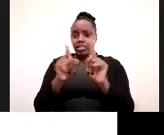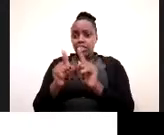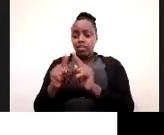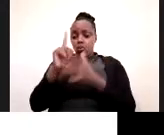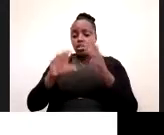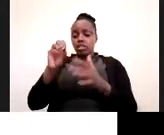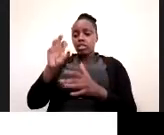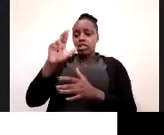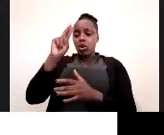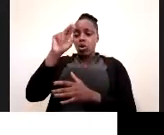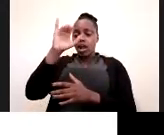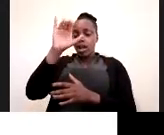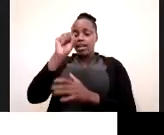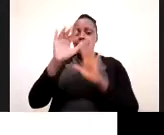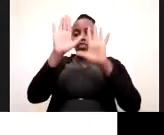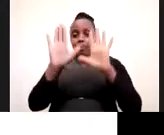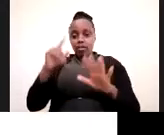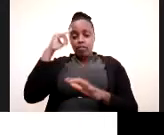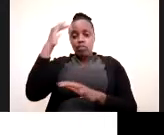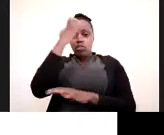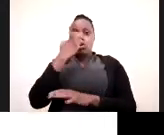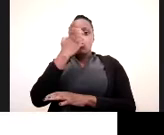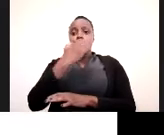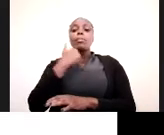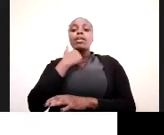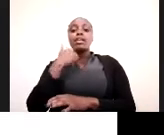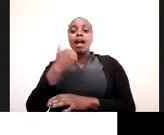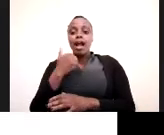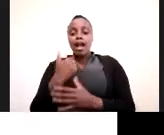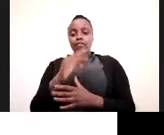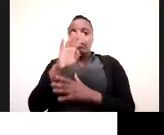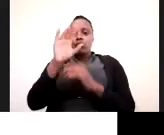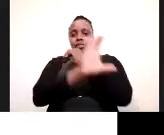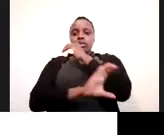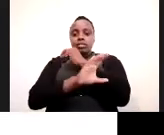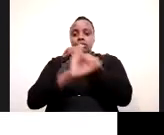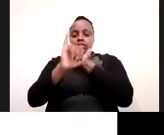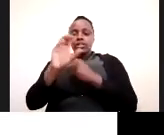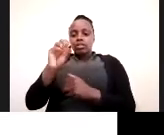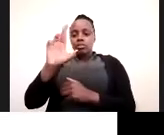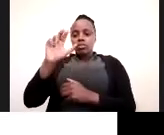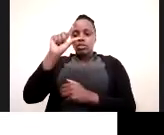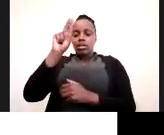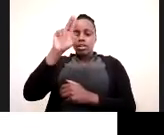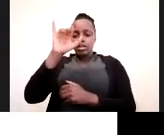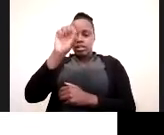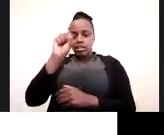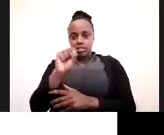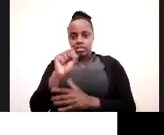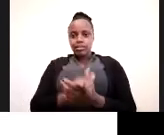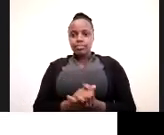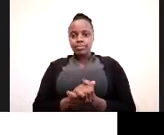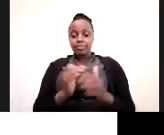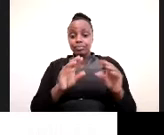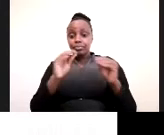the relation that the European Union has with third countries in organics. Can we move to the next one? The